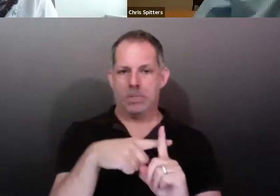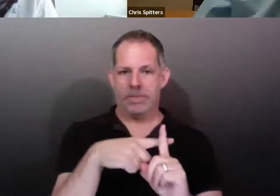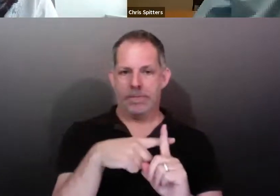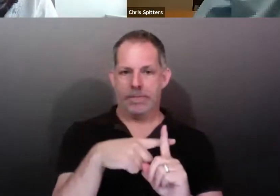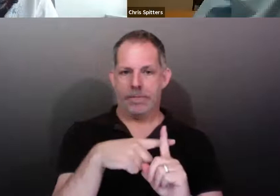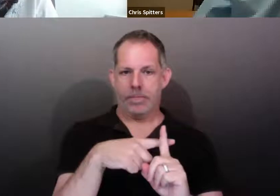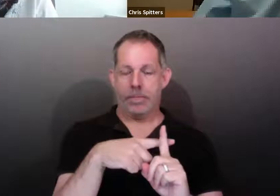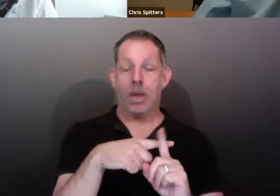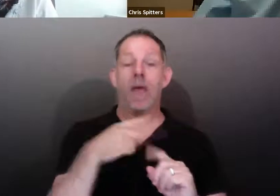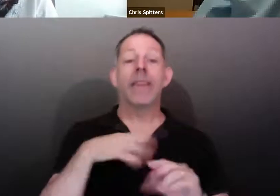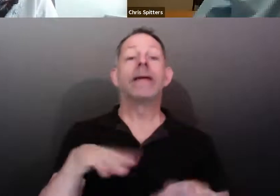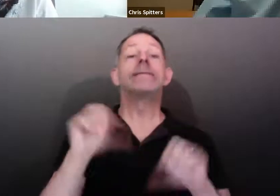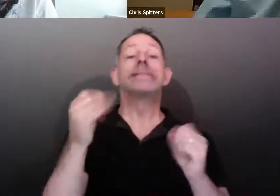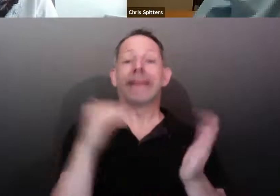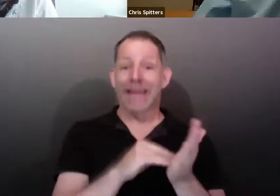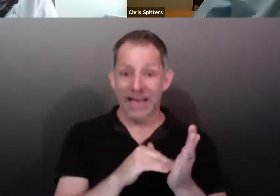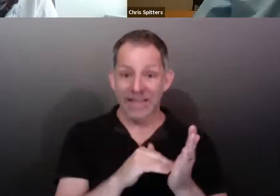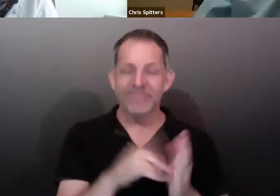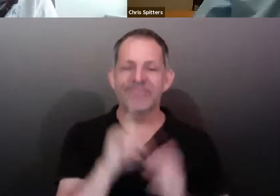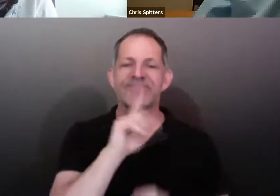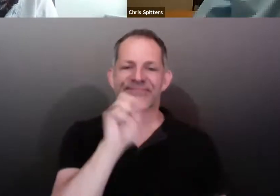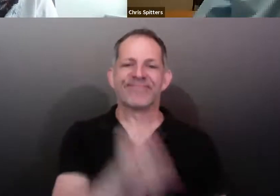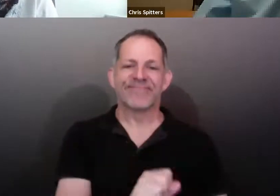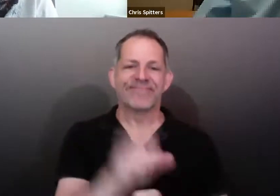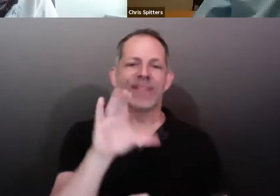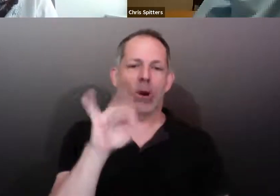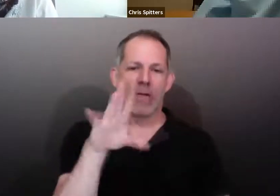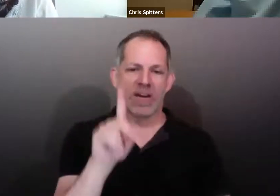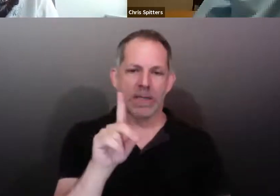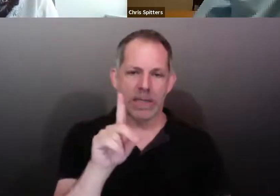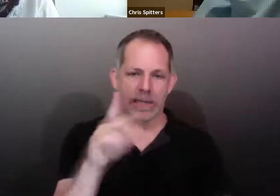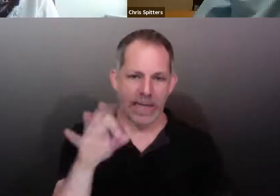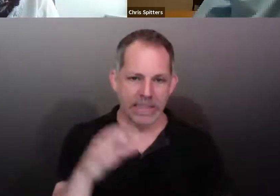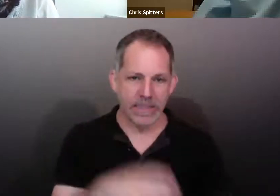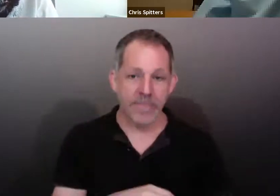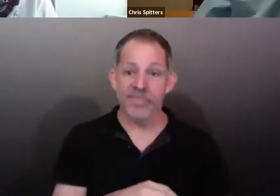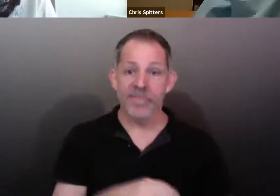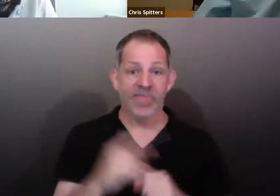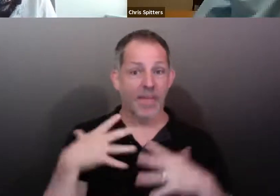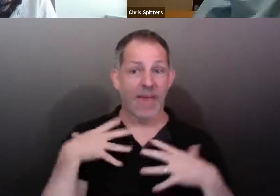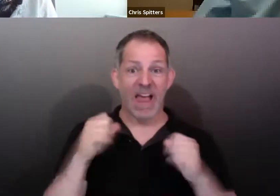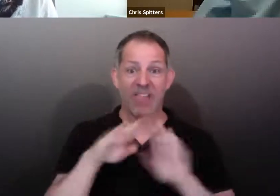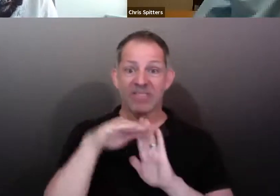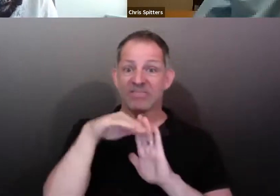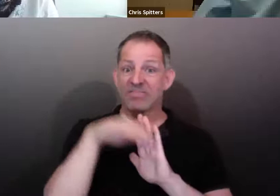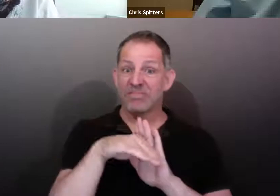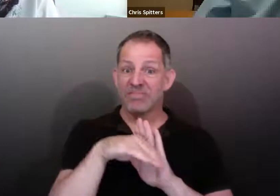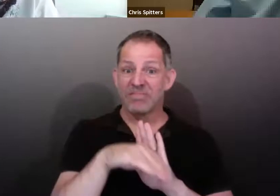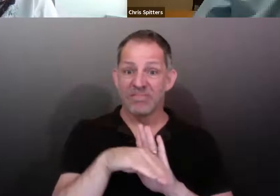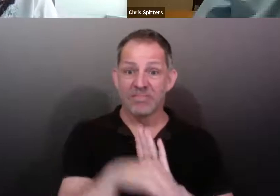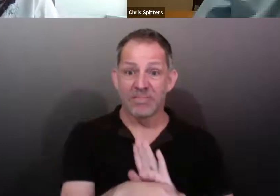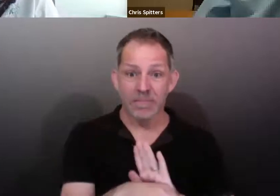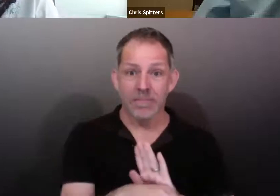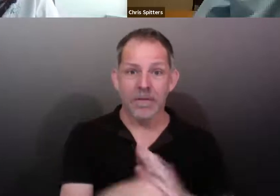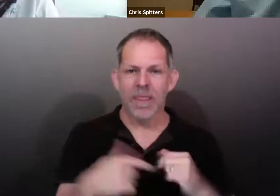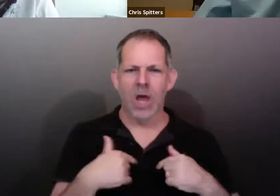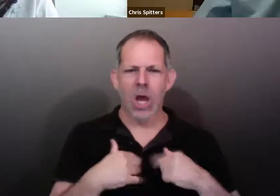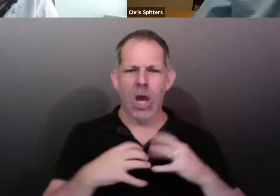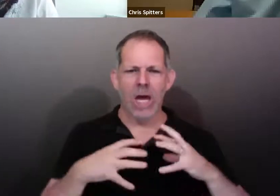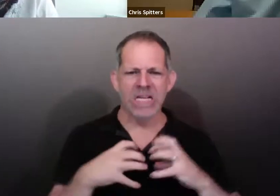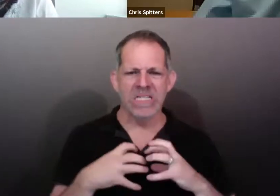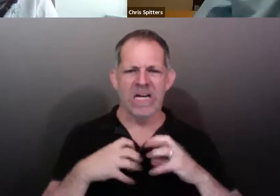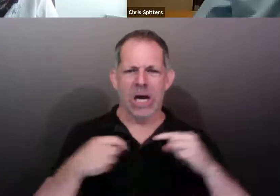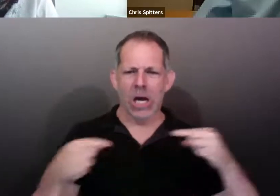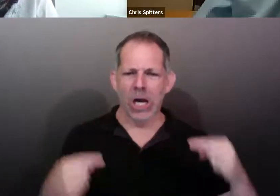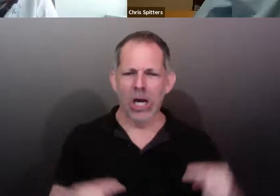aching. I would just try to take a shower, and I'd have to sleep for hours after just taking a shower.